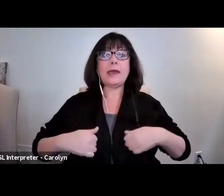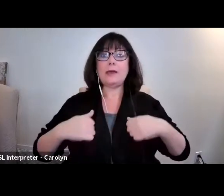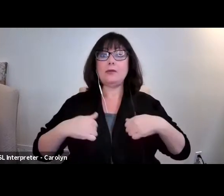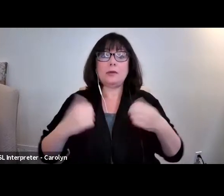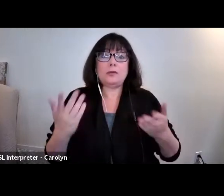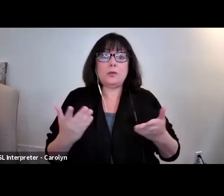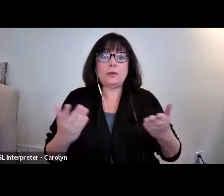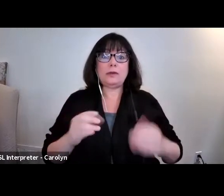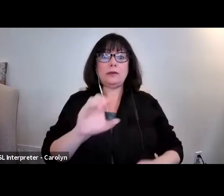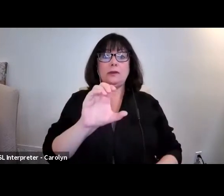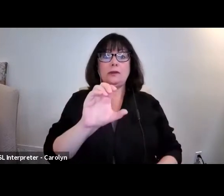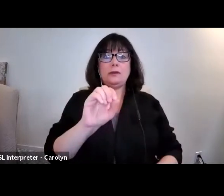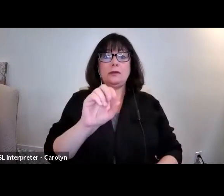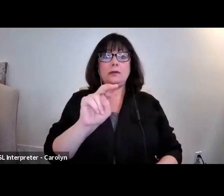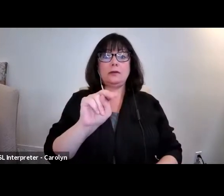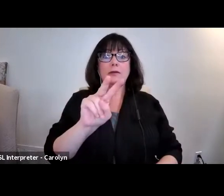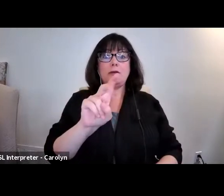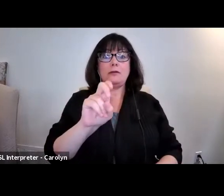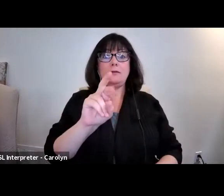conversations.yorku.ca.